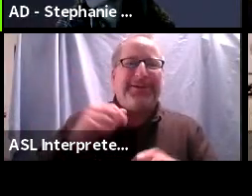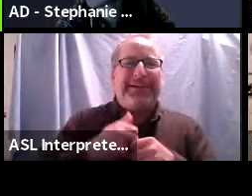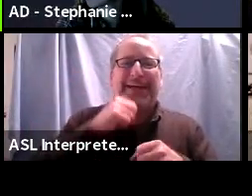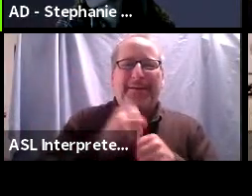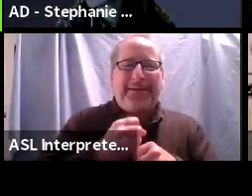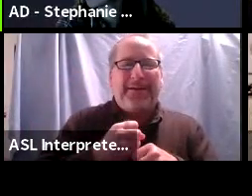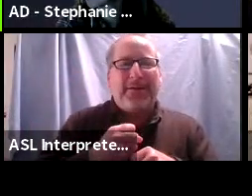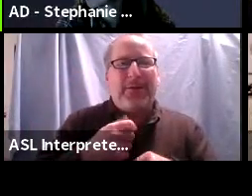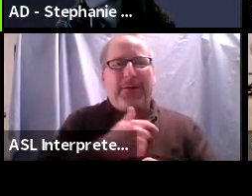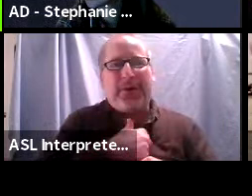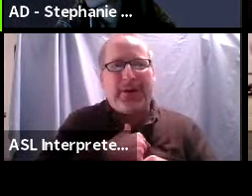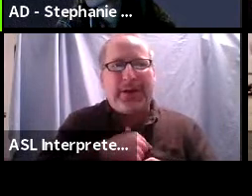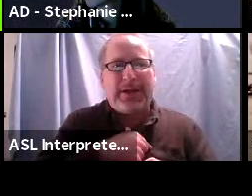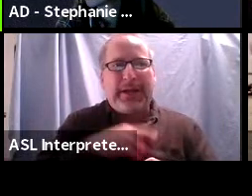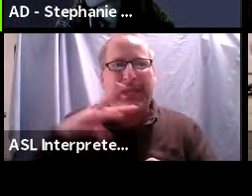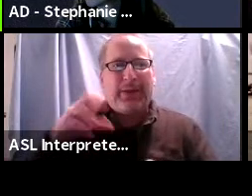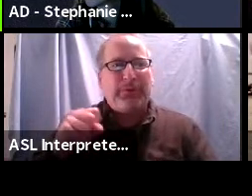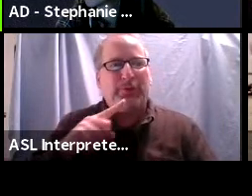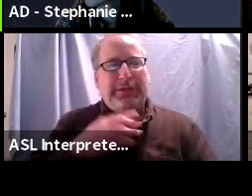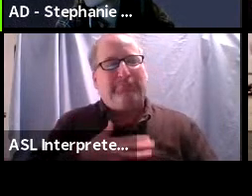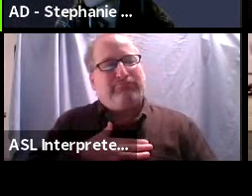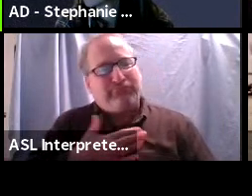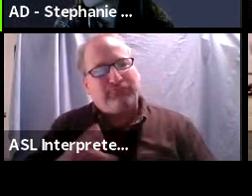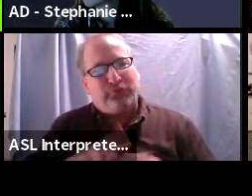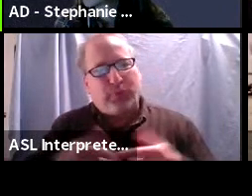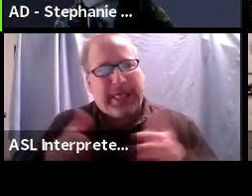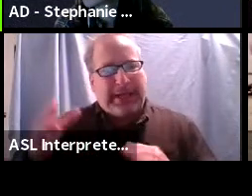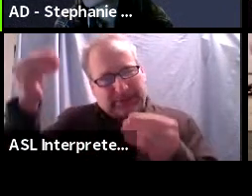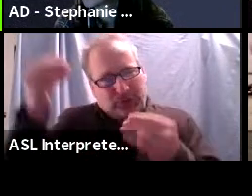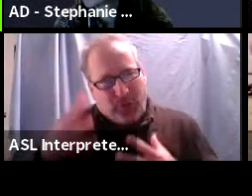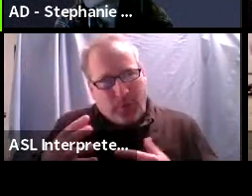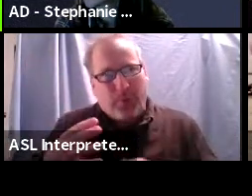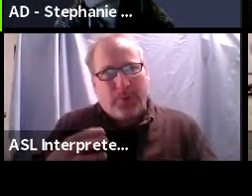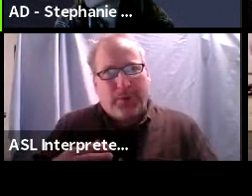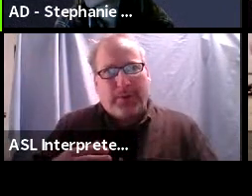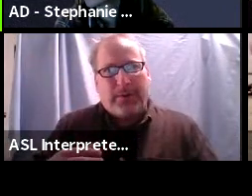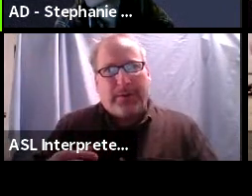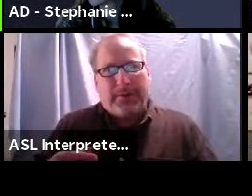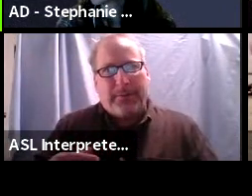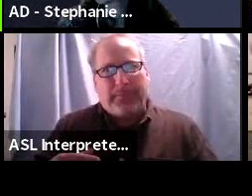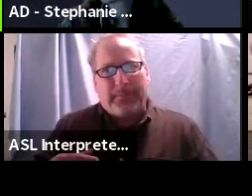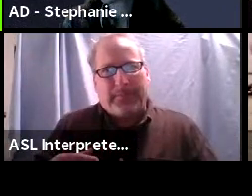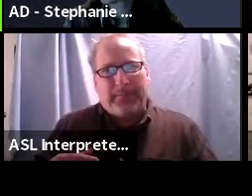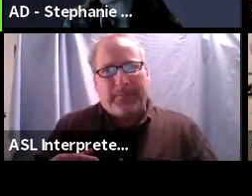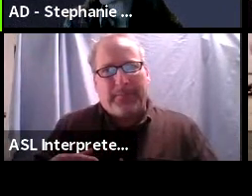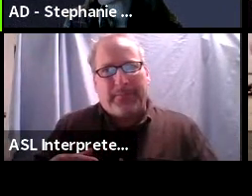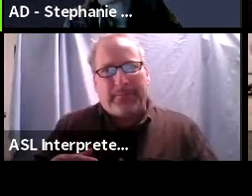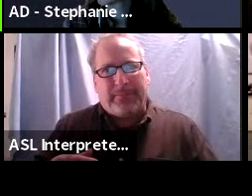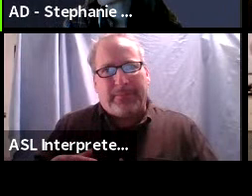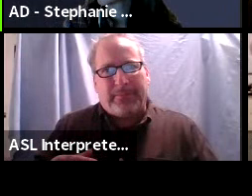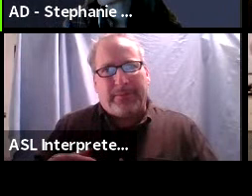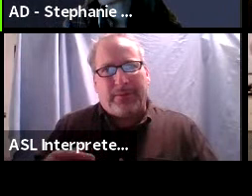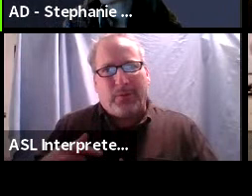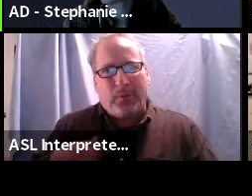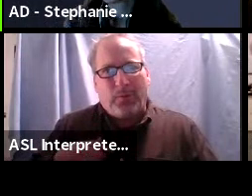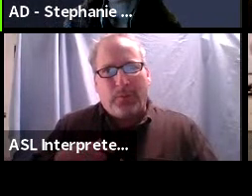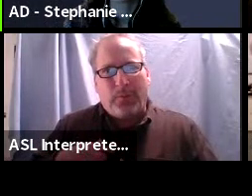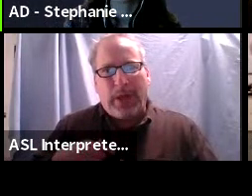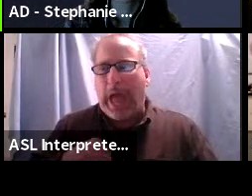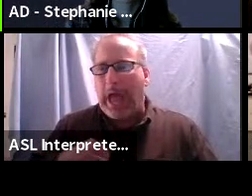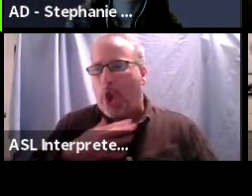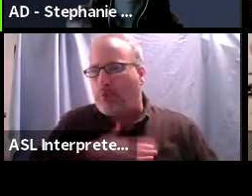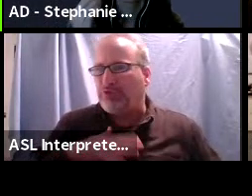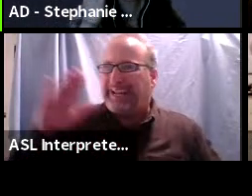was gracious enough to sort of let us know that, and I totally agree. And it was actually something we were planning to update, but I appreciate his